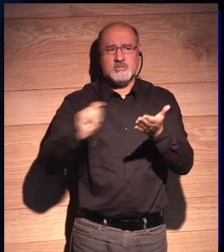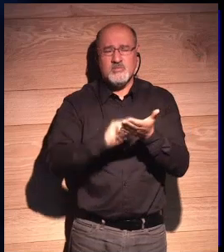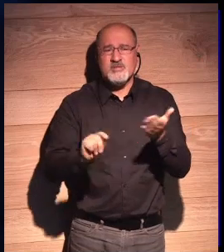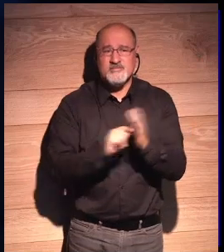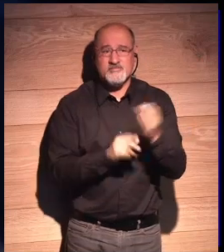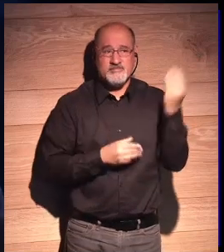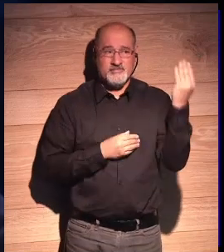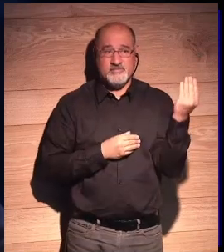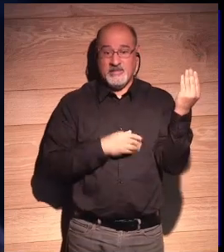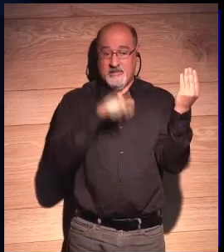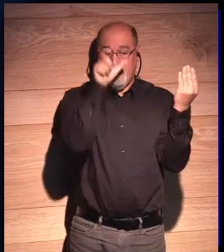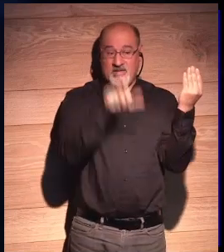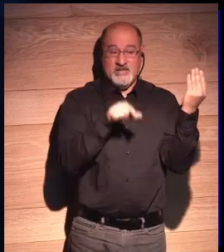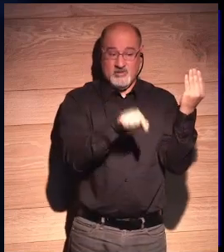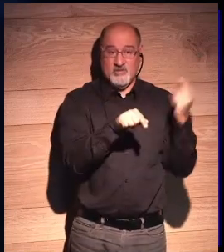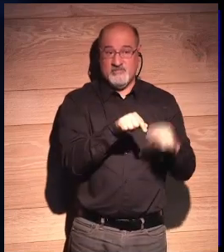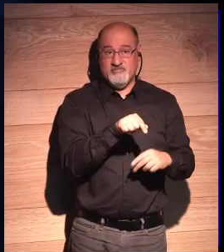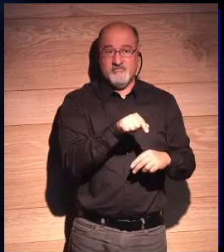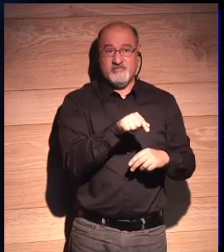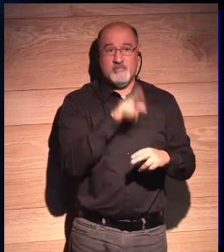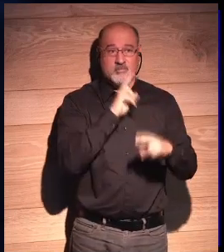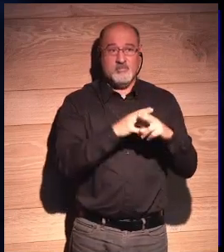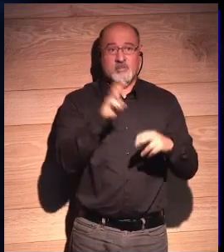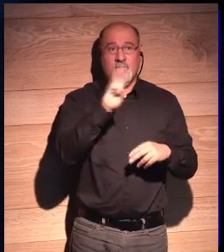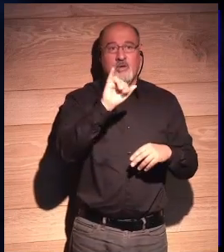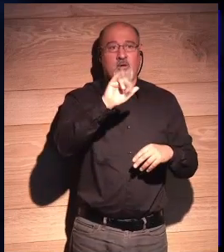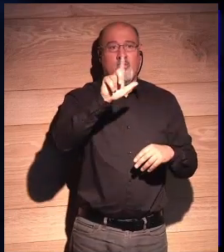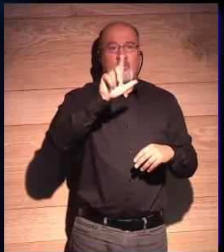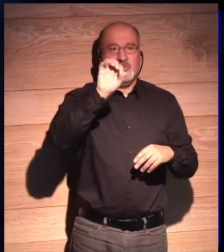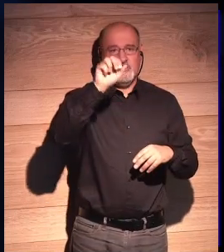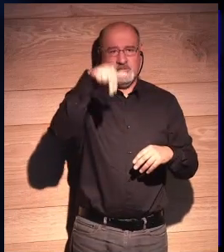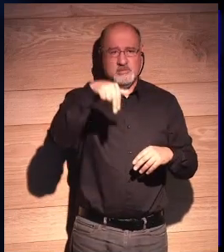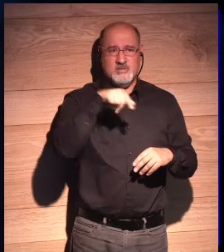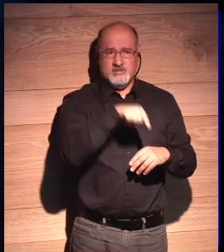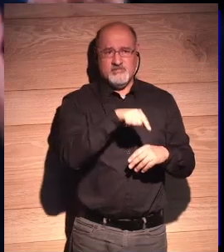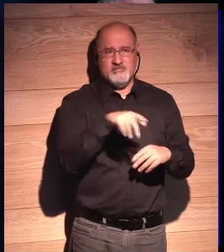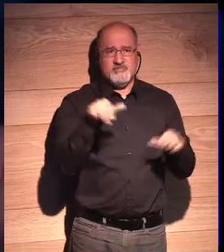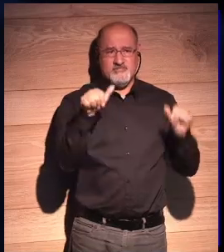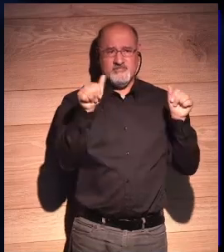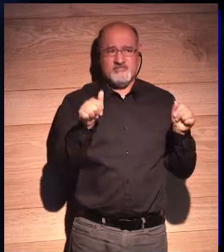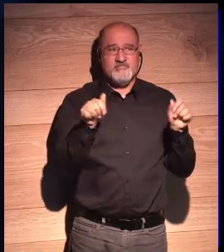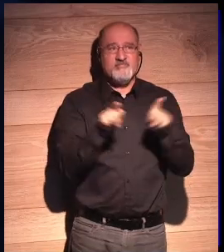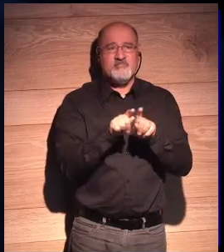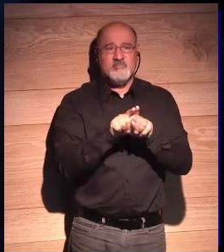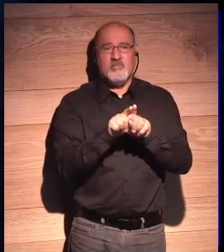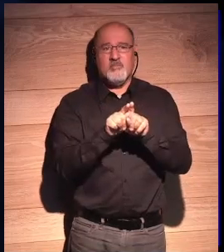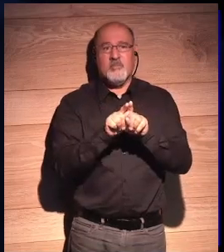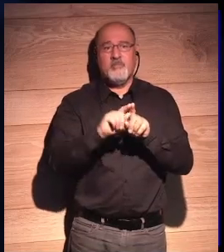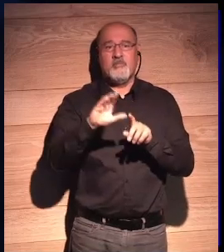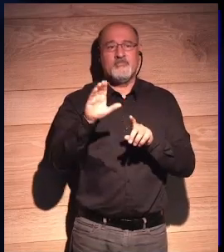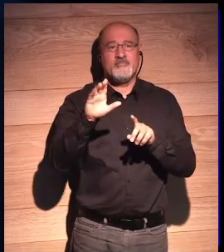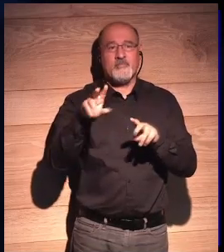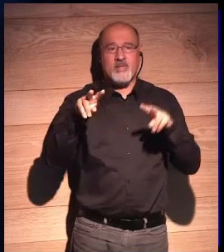I'm like the kind of person who goes out to a cafe and tries to get some work done away from the house, and I just want to be left